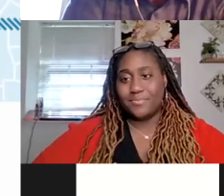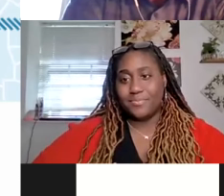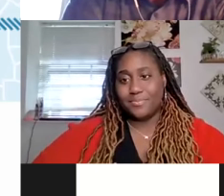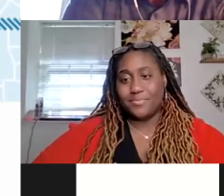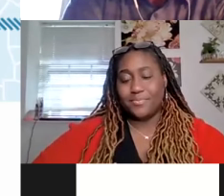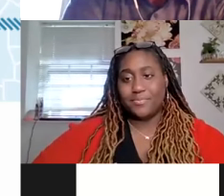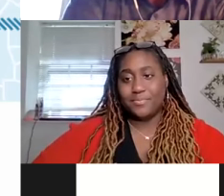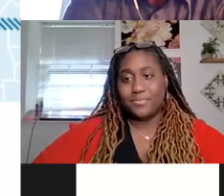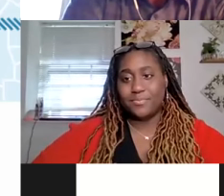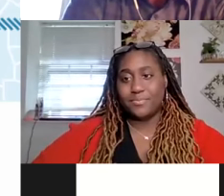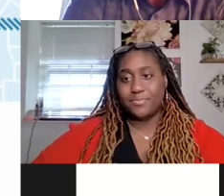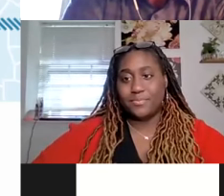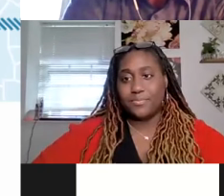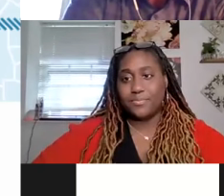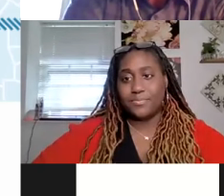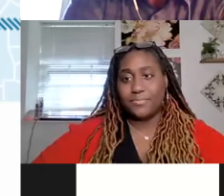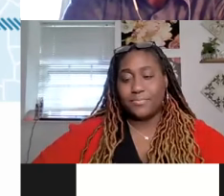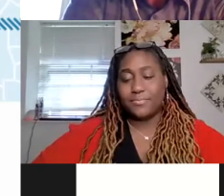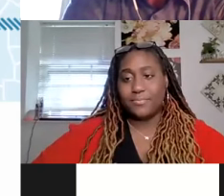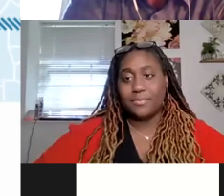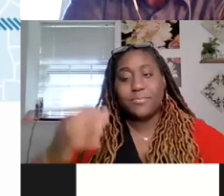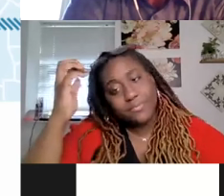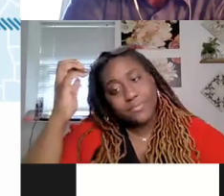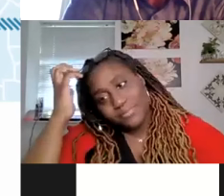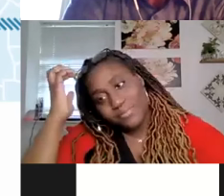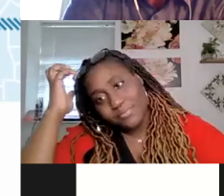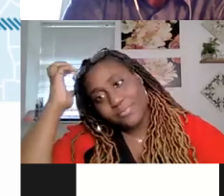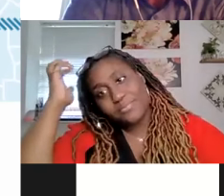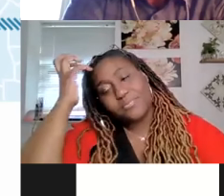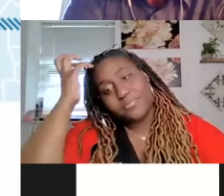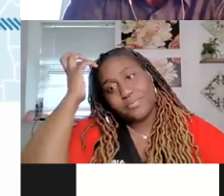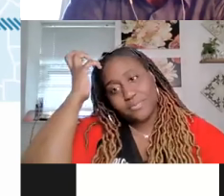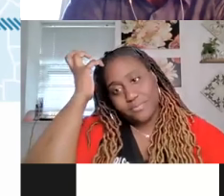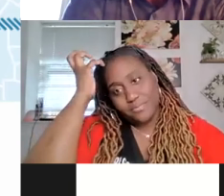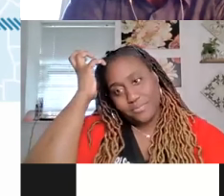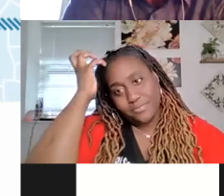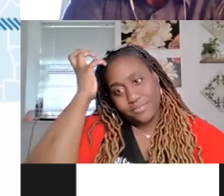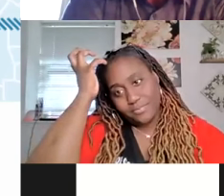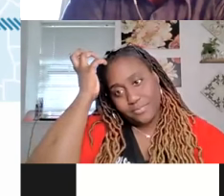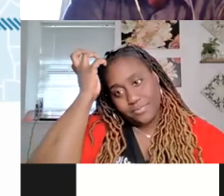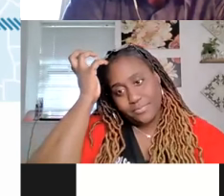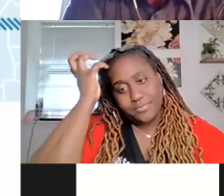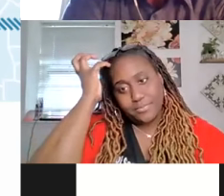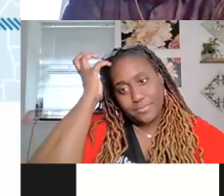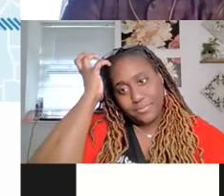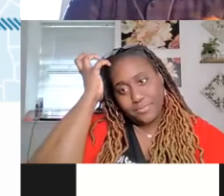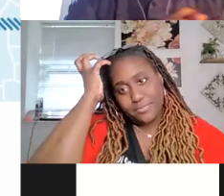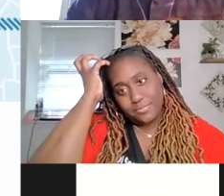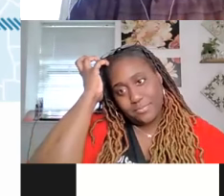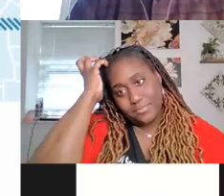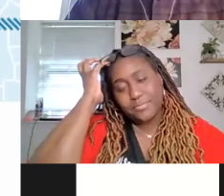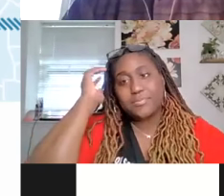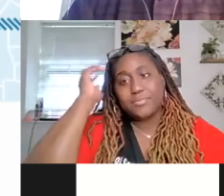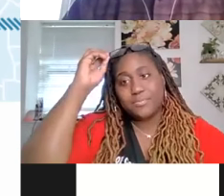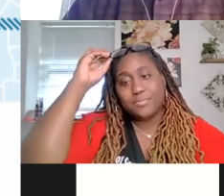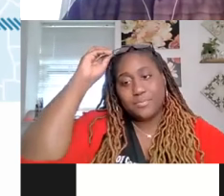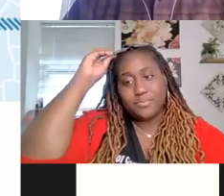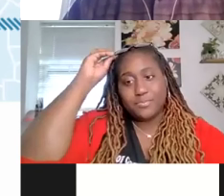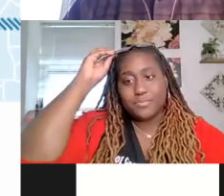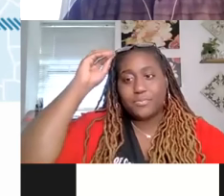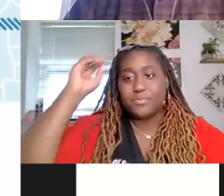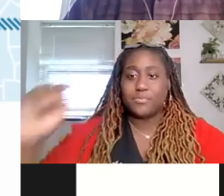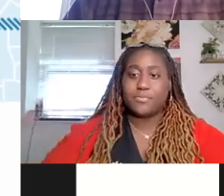many organizational inventories around all of these topics. And so, there are people with lived experience and expertise in your community